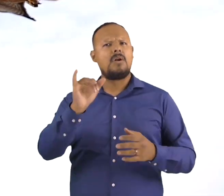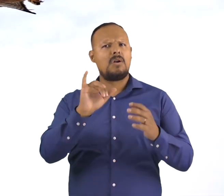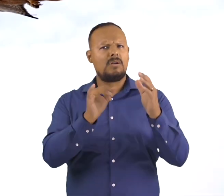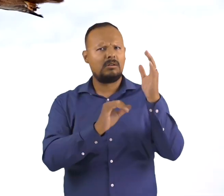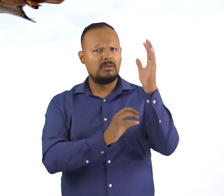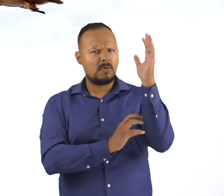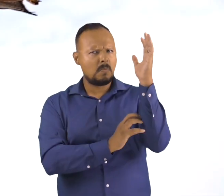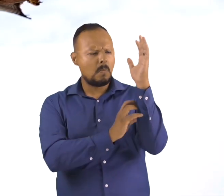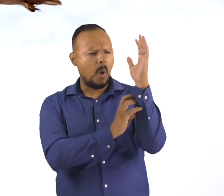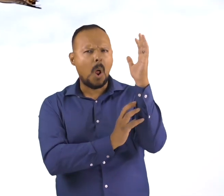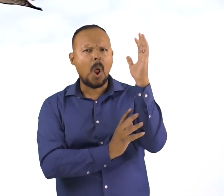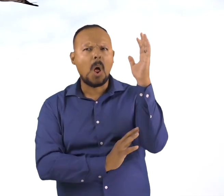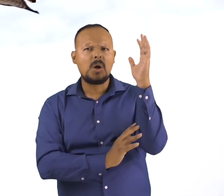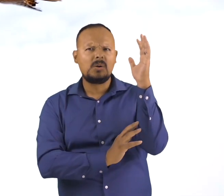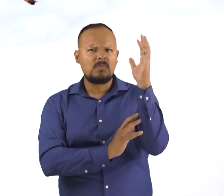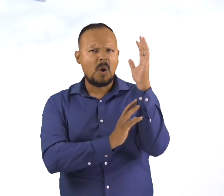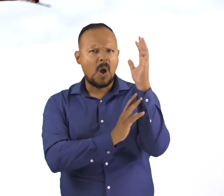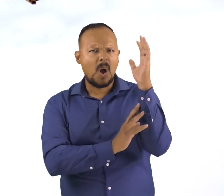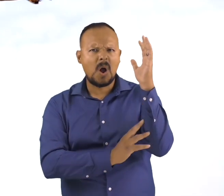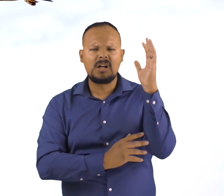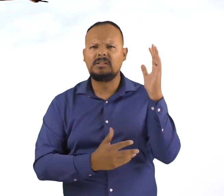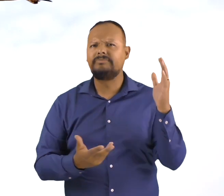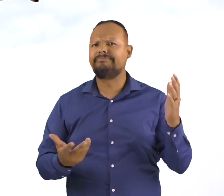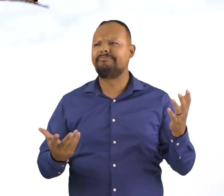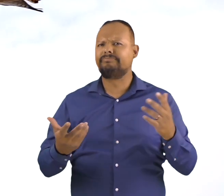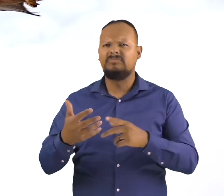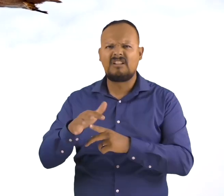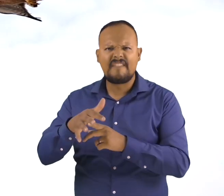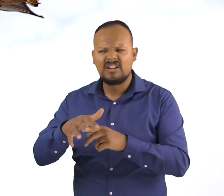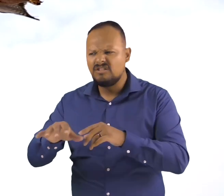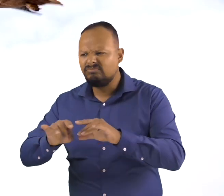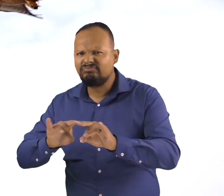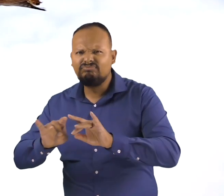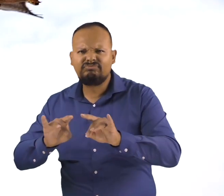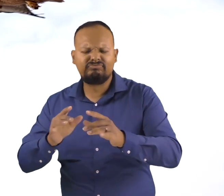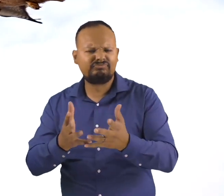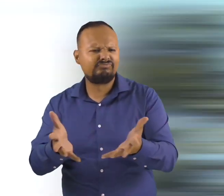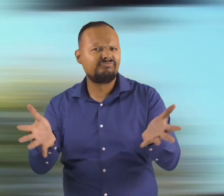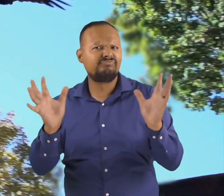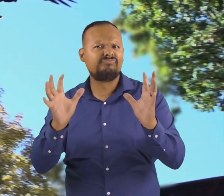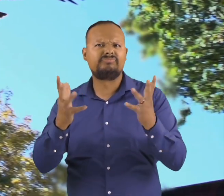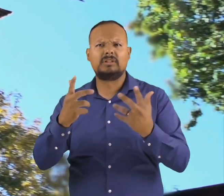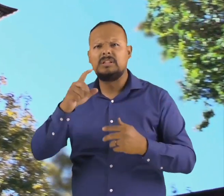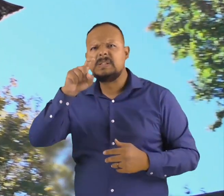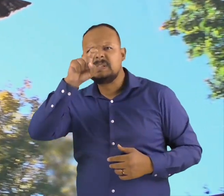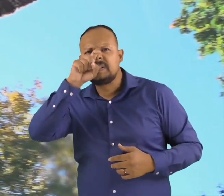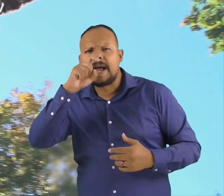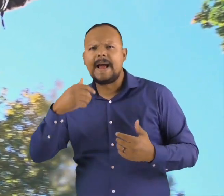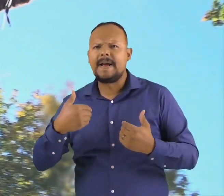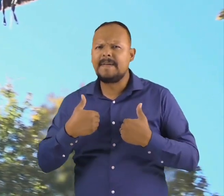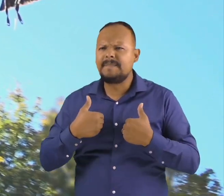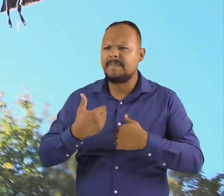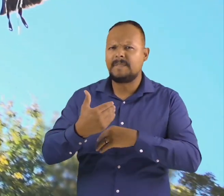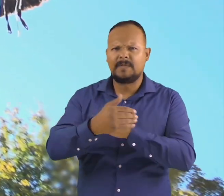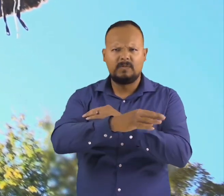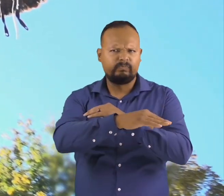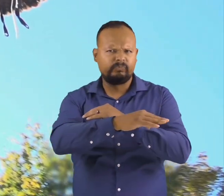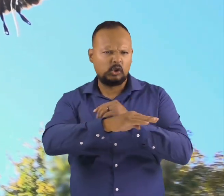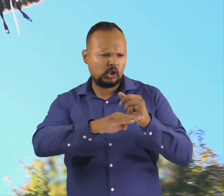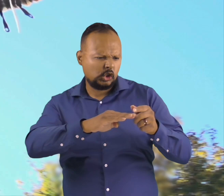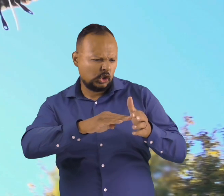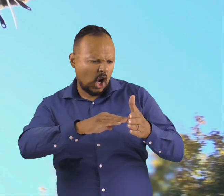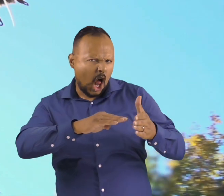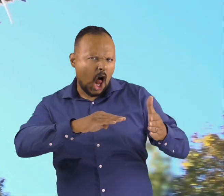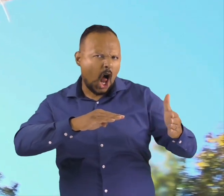hawks have long tails and short, rounded wings, so they can fly fast and low through areas full of